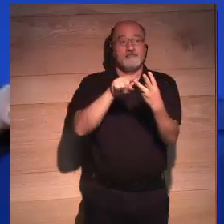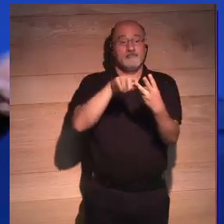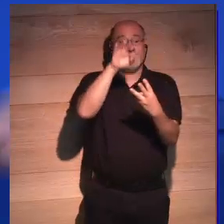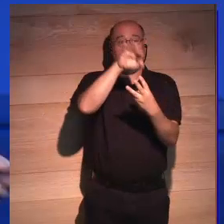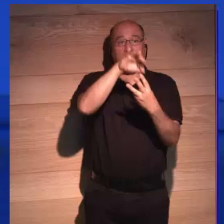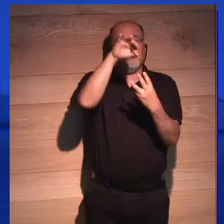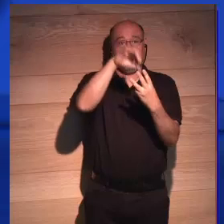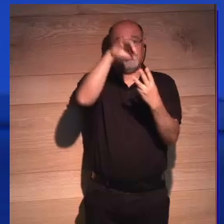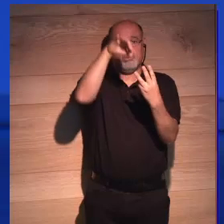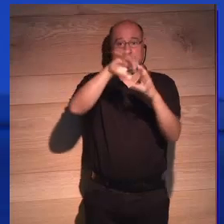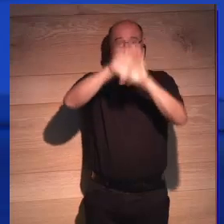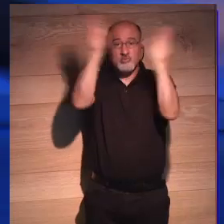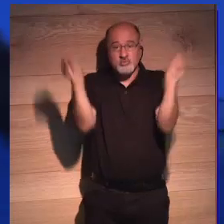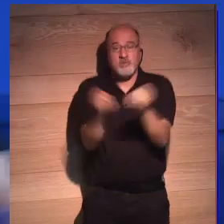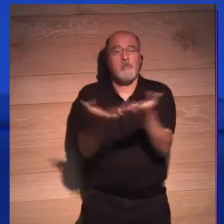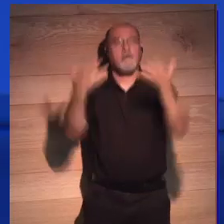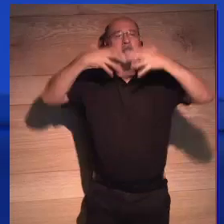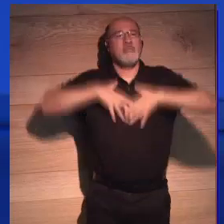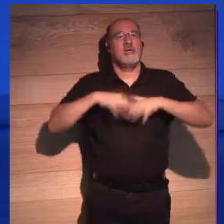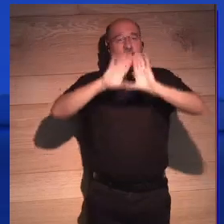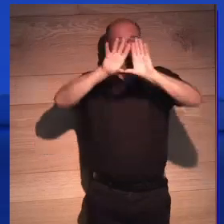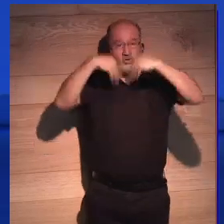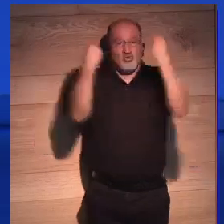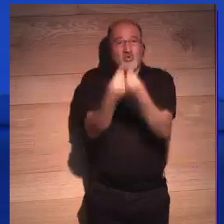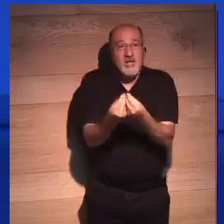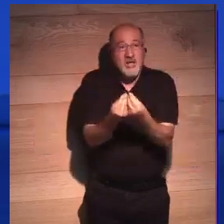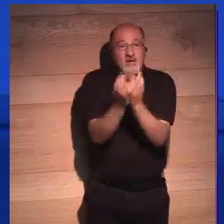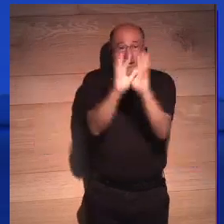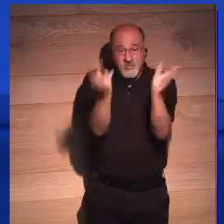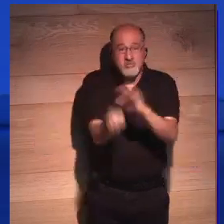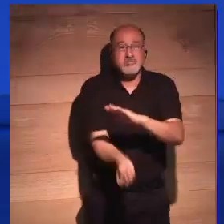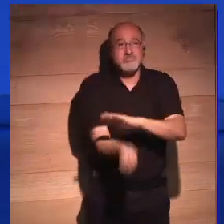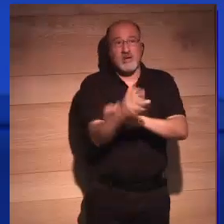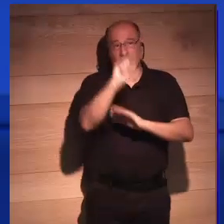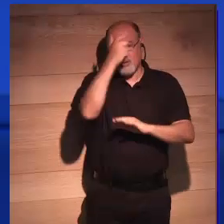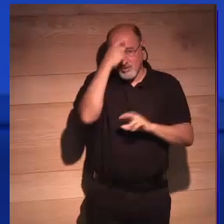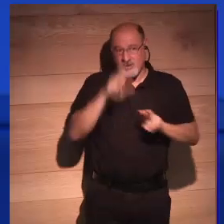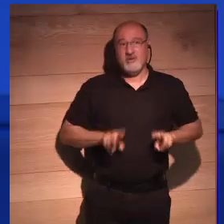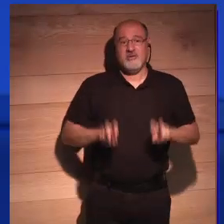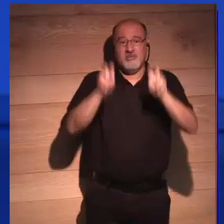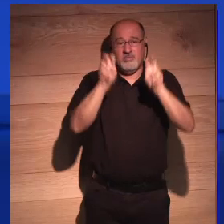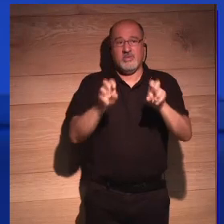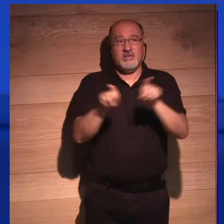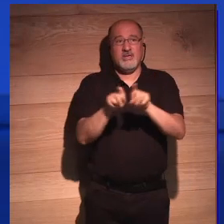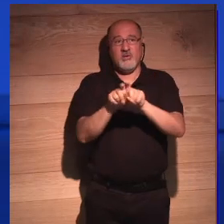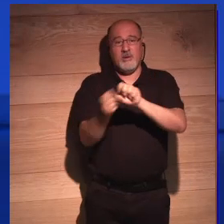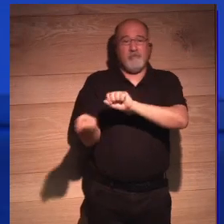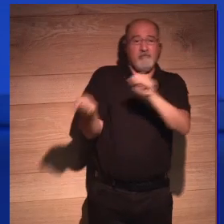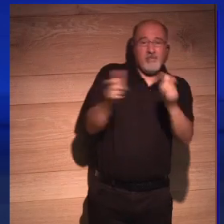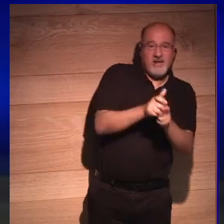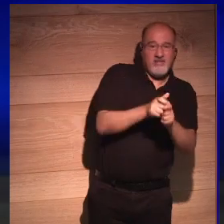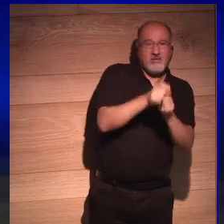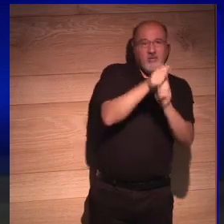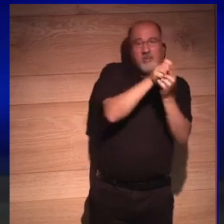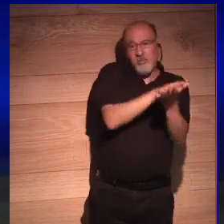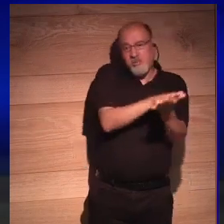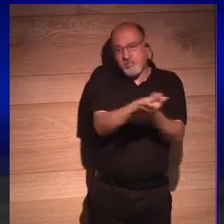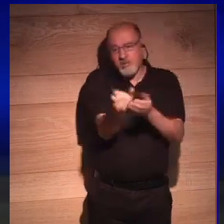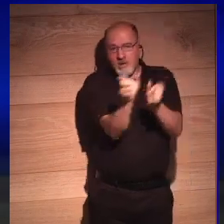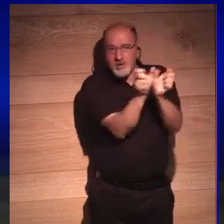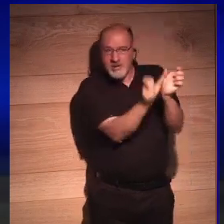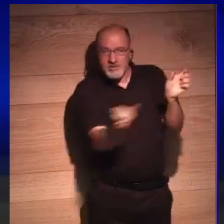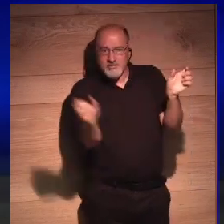examples from that space, but it is an umbrella term. Now, I mentioned I was going to tell you about when I first discovered VR,